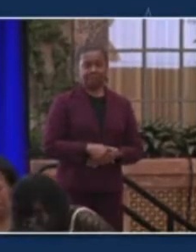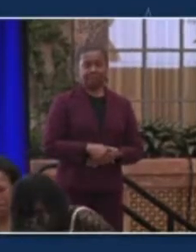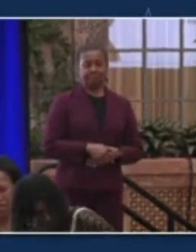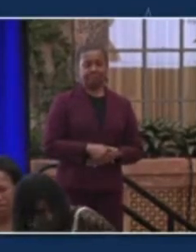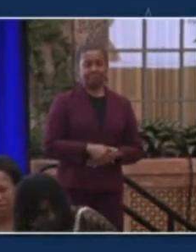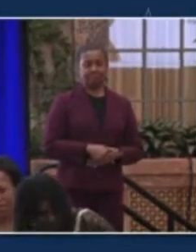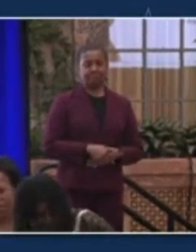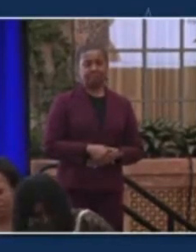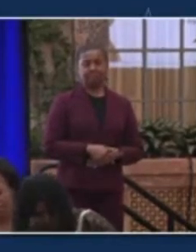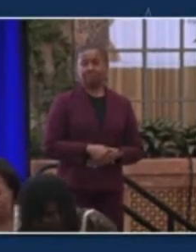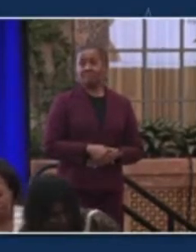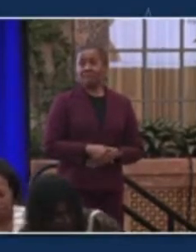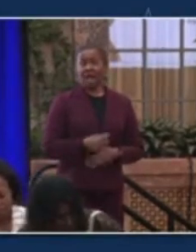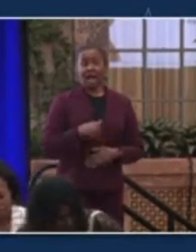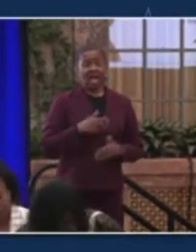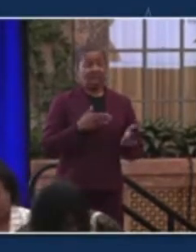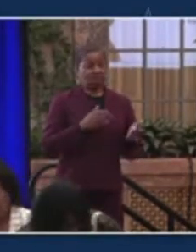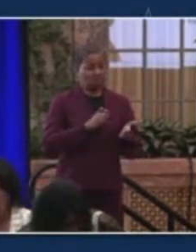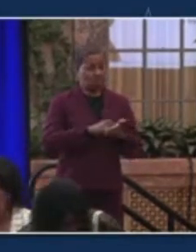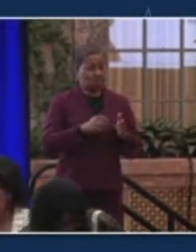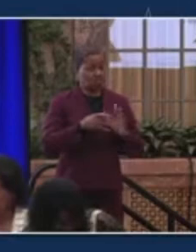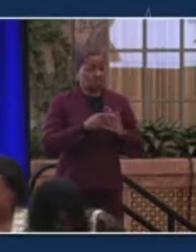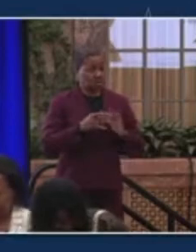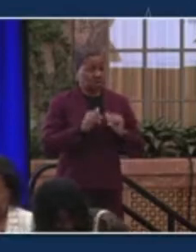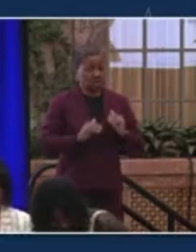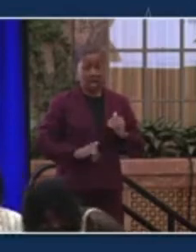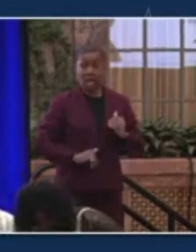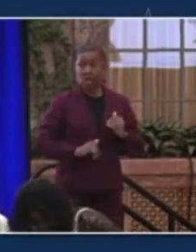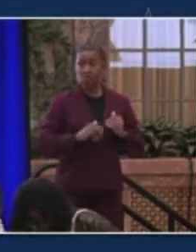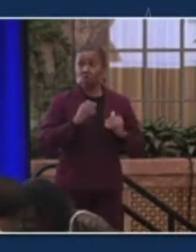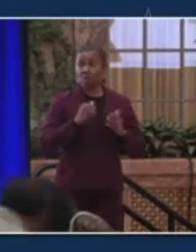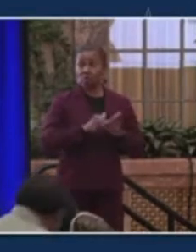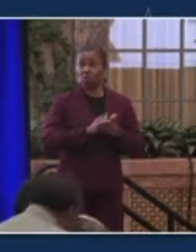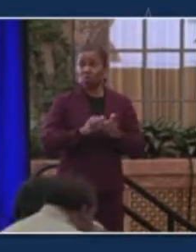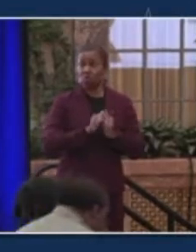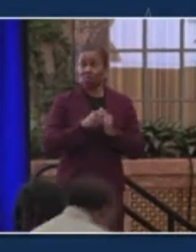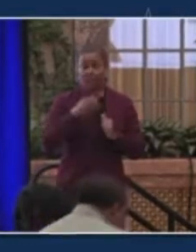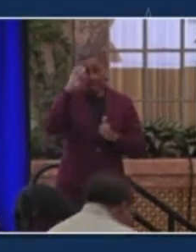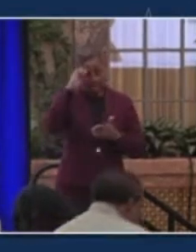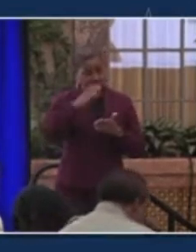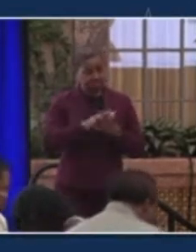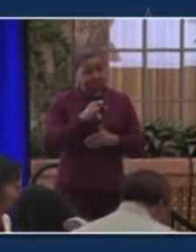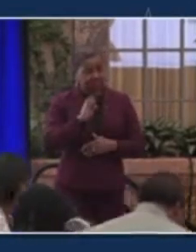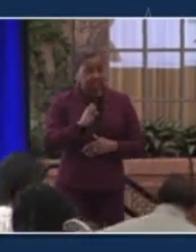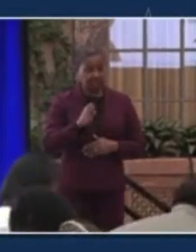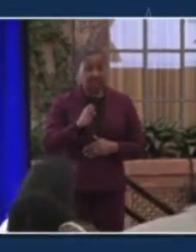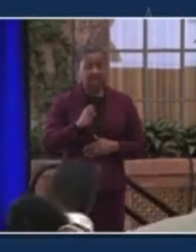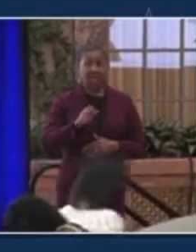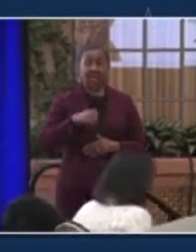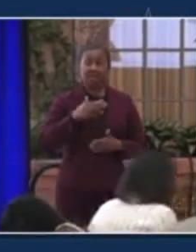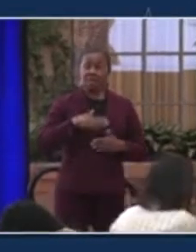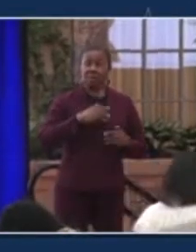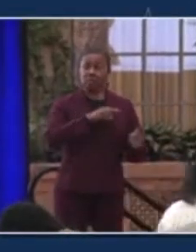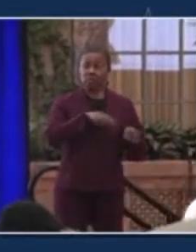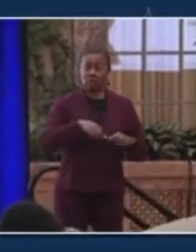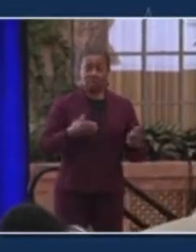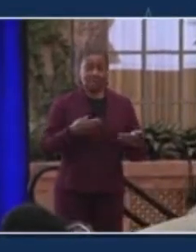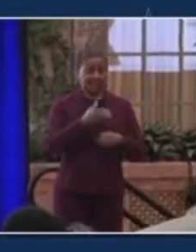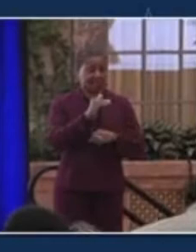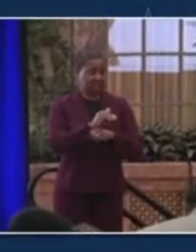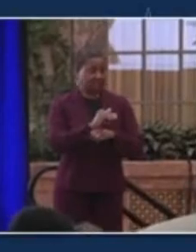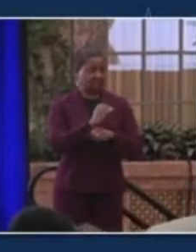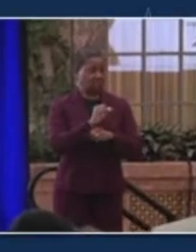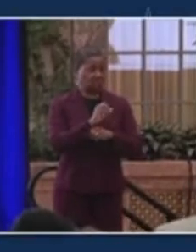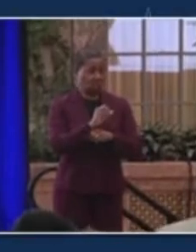I have prepared remarks. I grew up in New York along with my husband, Steve, who I'm grateful he's here this evening.